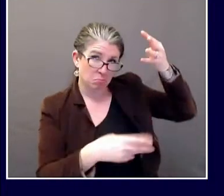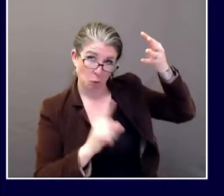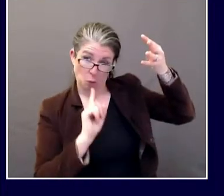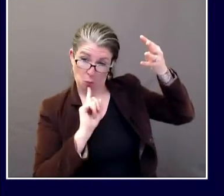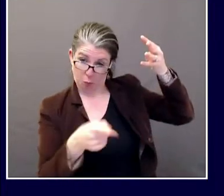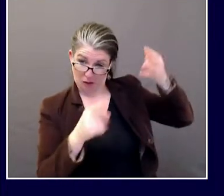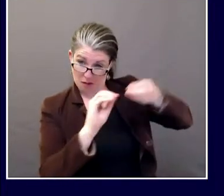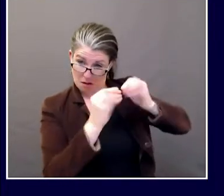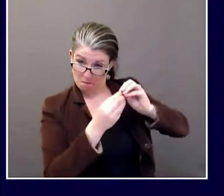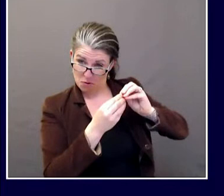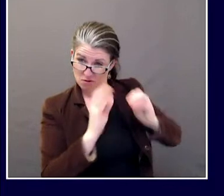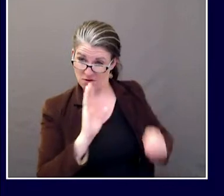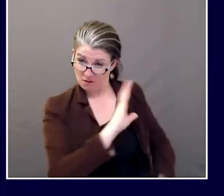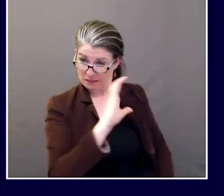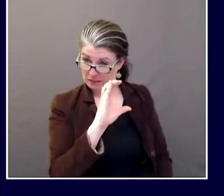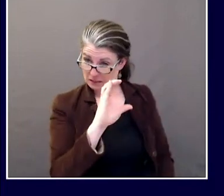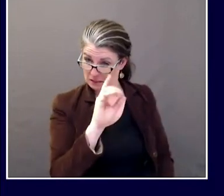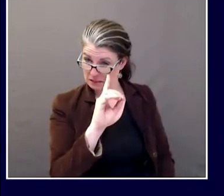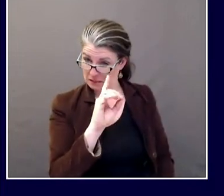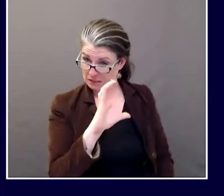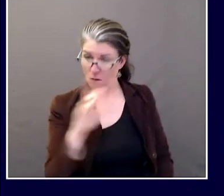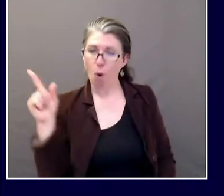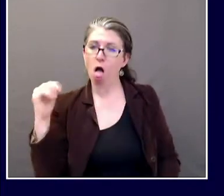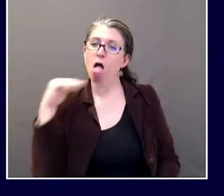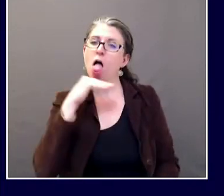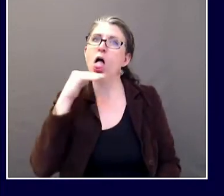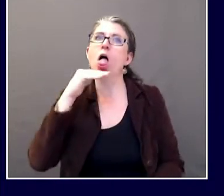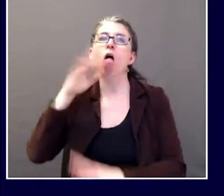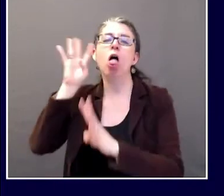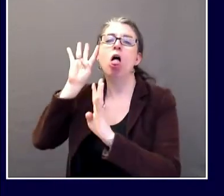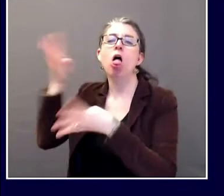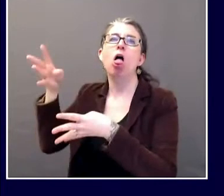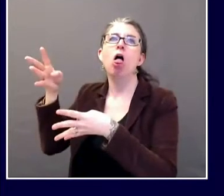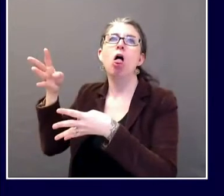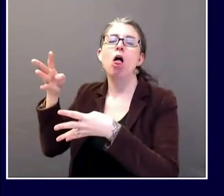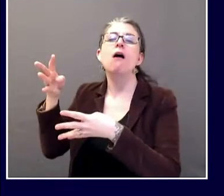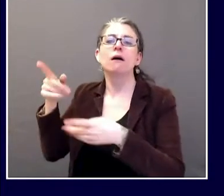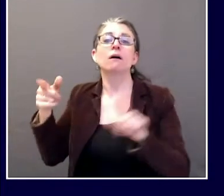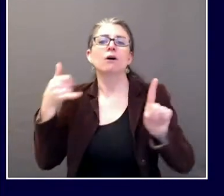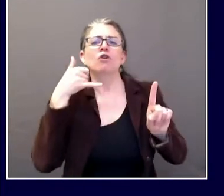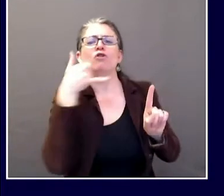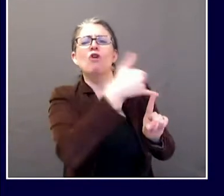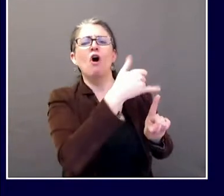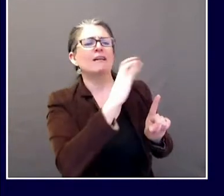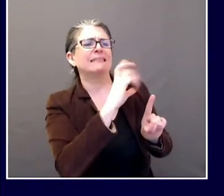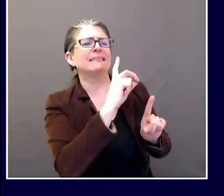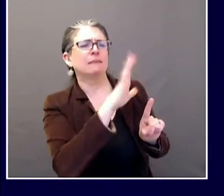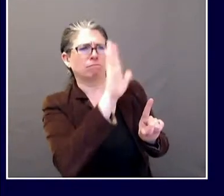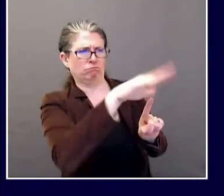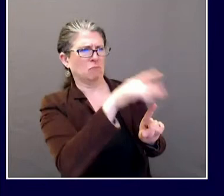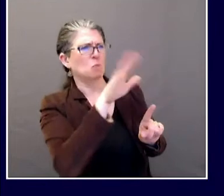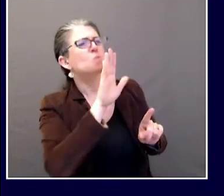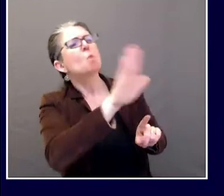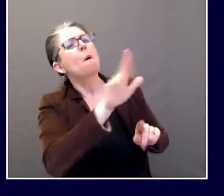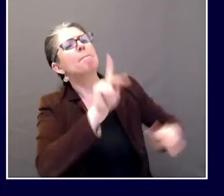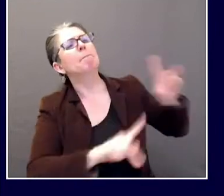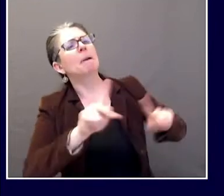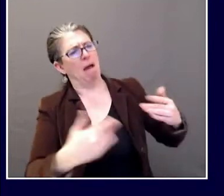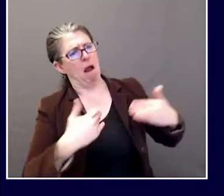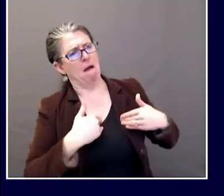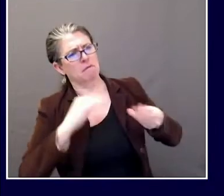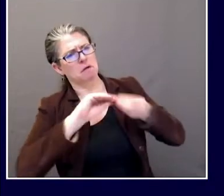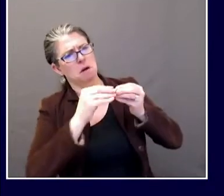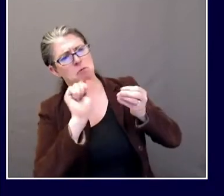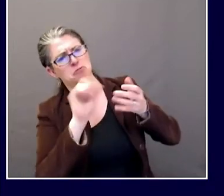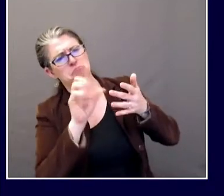skeptical eye. Don't ever feel shy about asking that person for their ID number or asking that person for a phone number. And if that